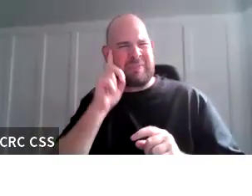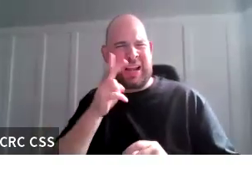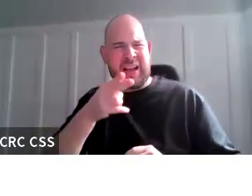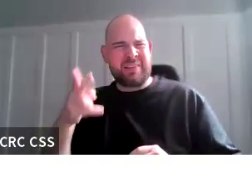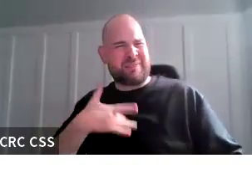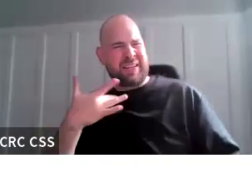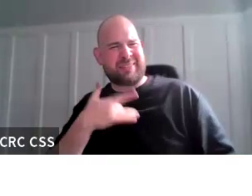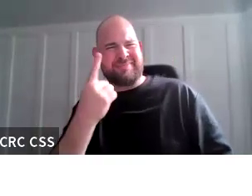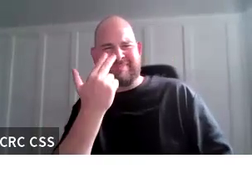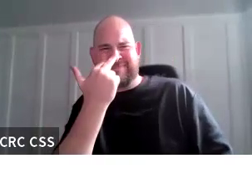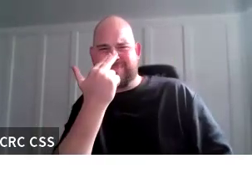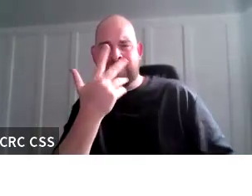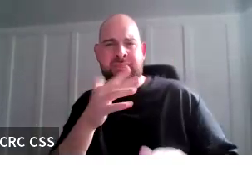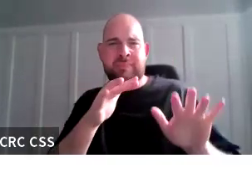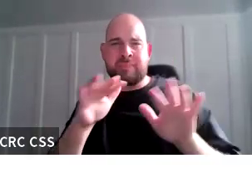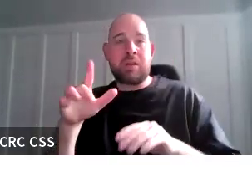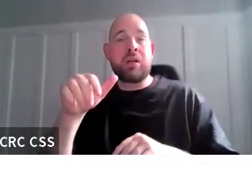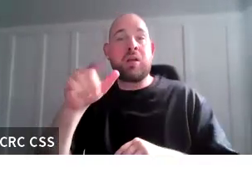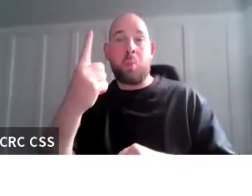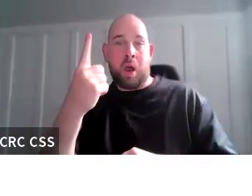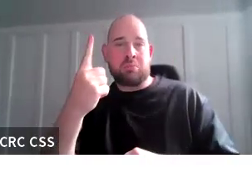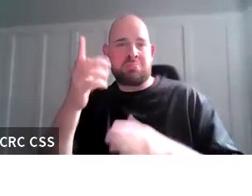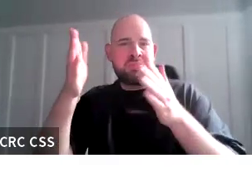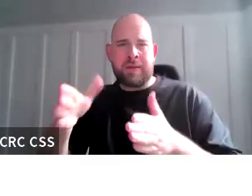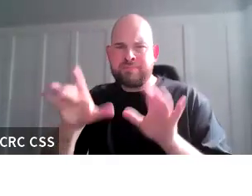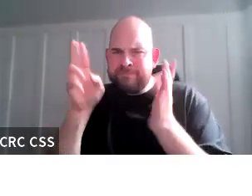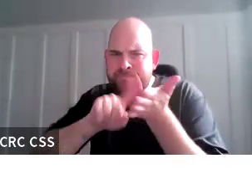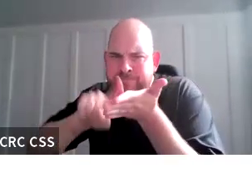for just some glasses with some old technology in it.